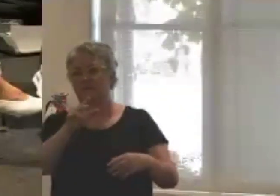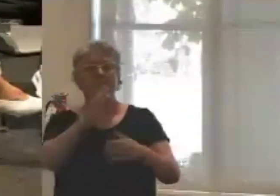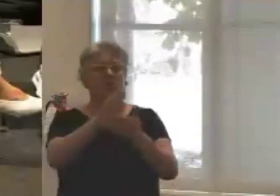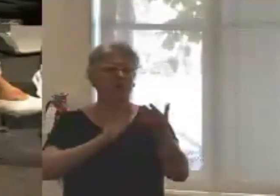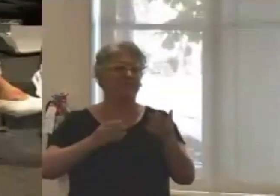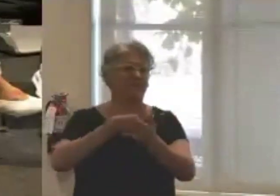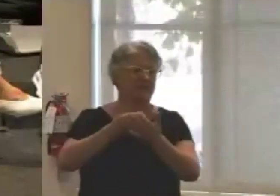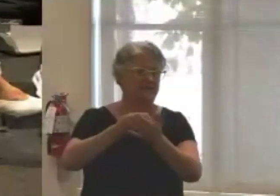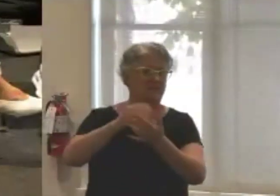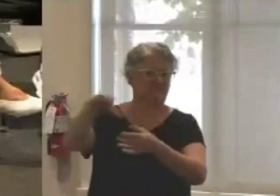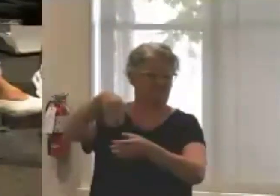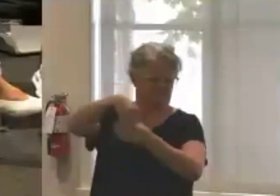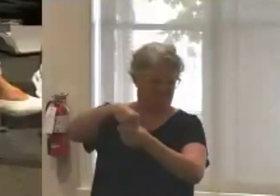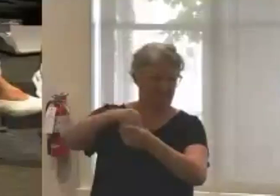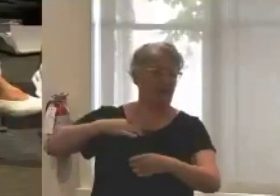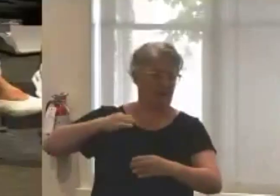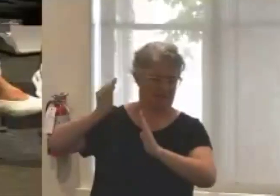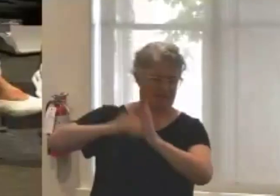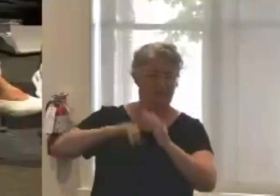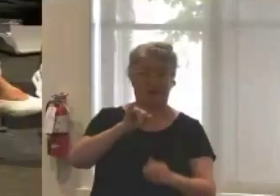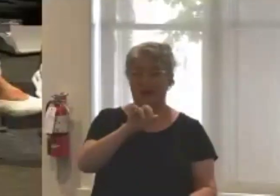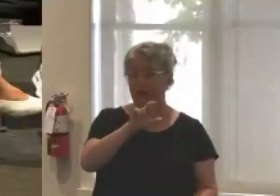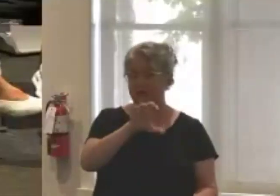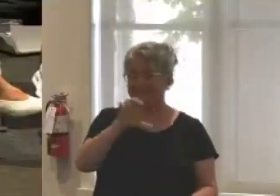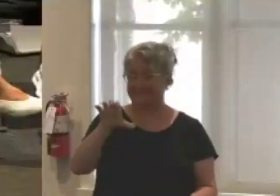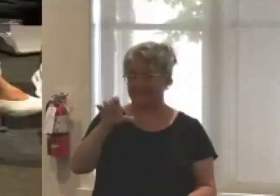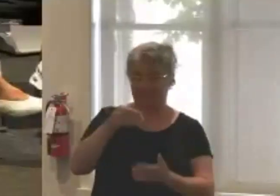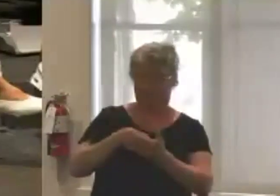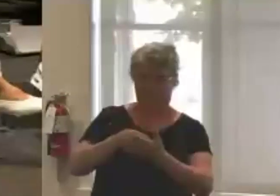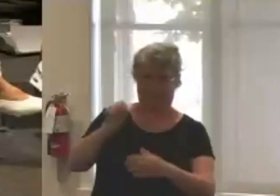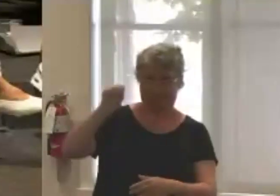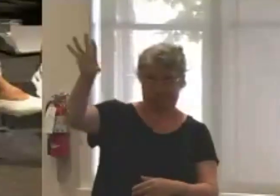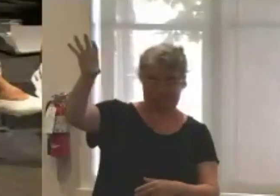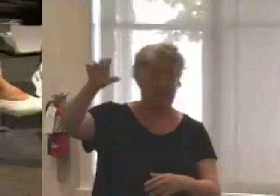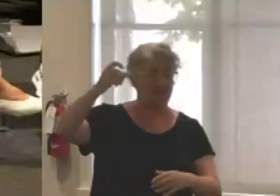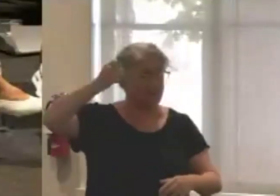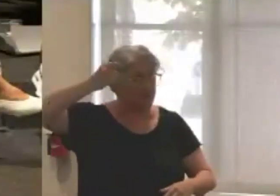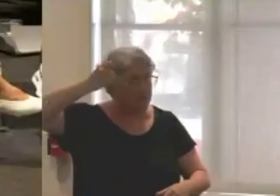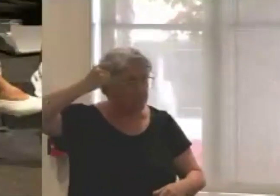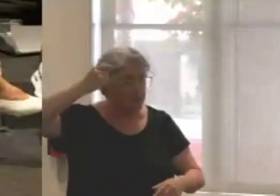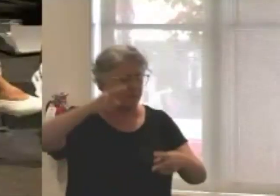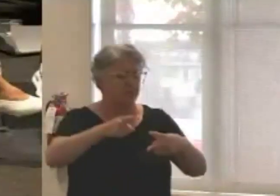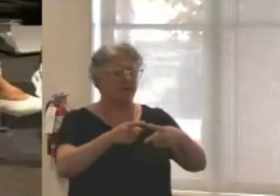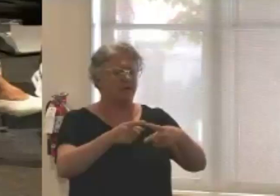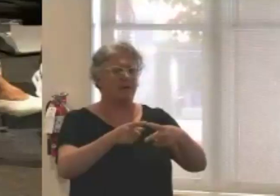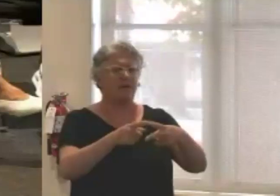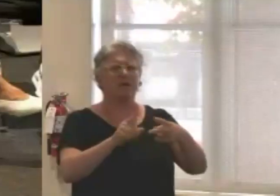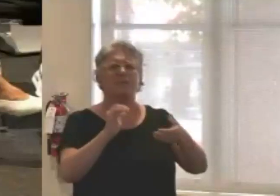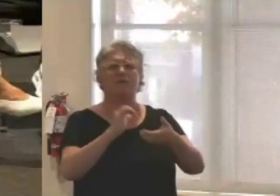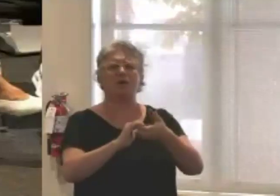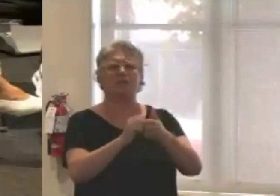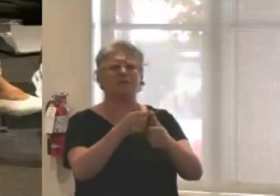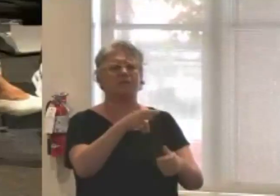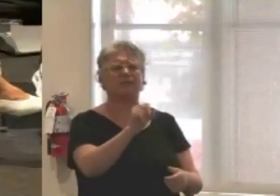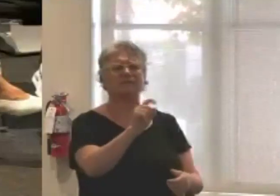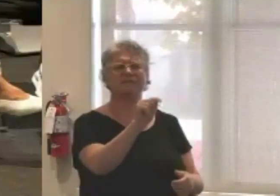the funding that we apply for with IRCC, but I do know that this also has to do with the partnership with Presto